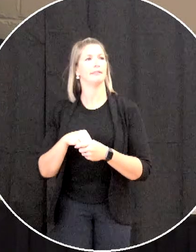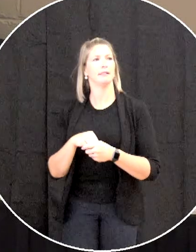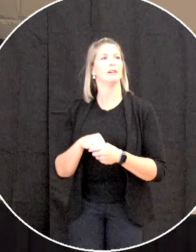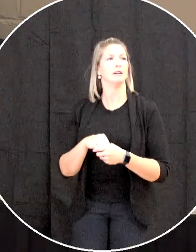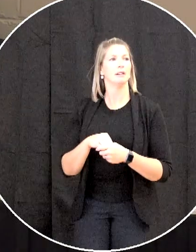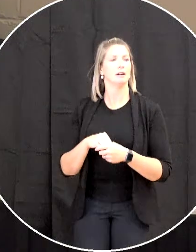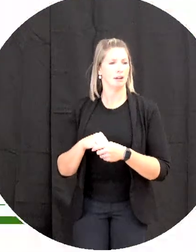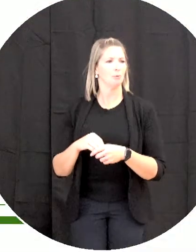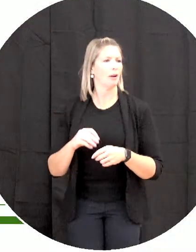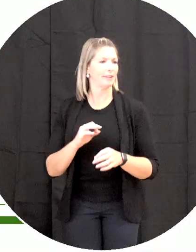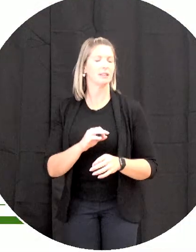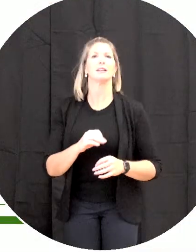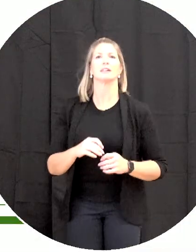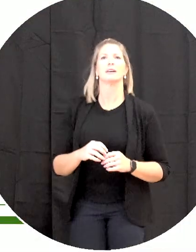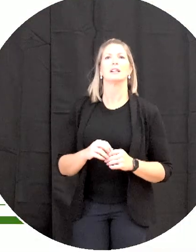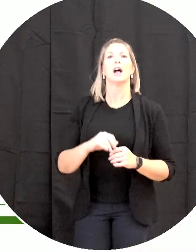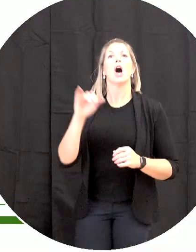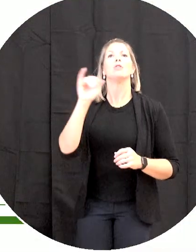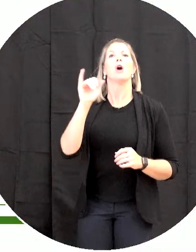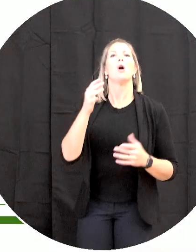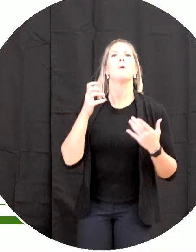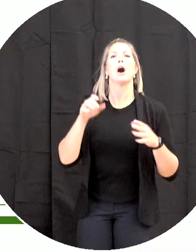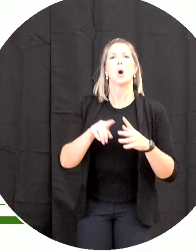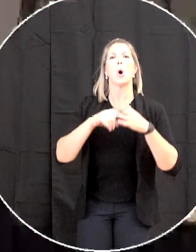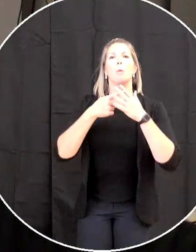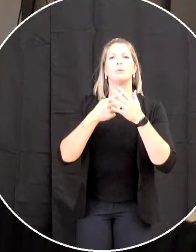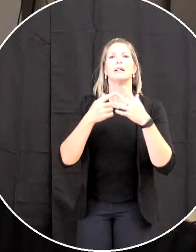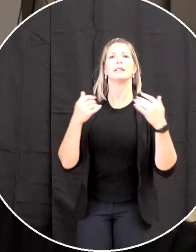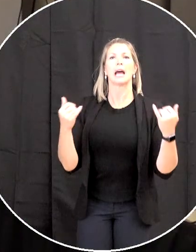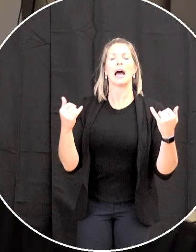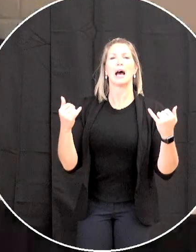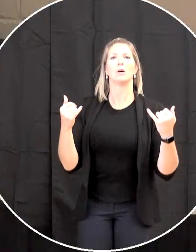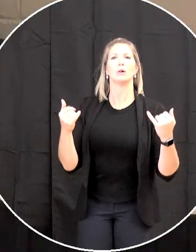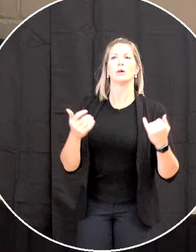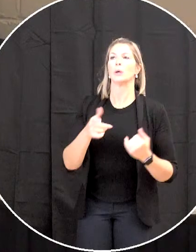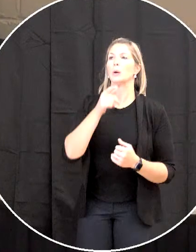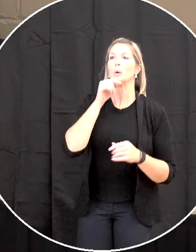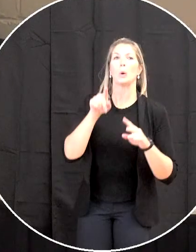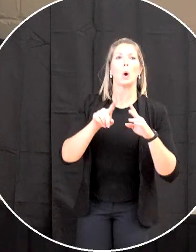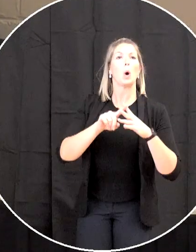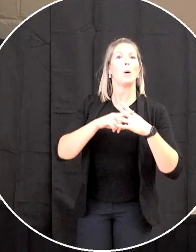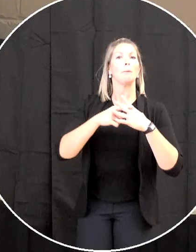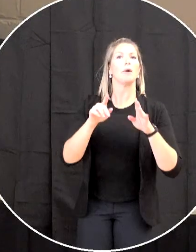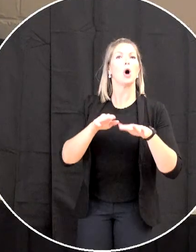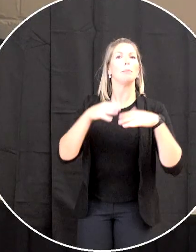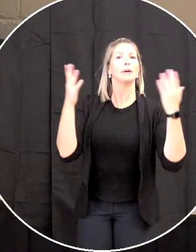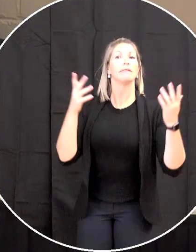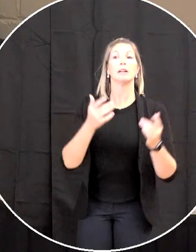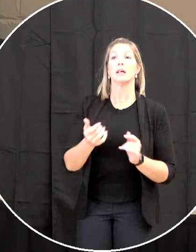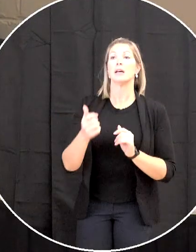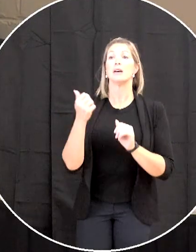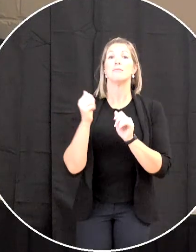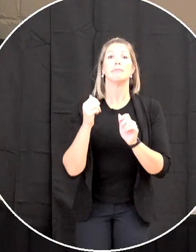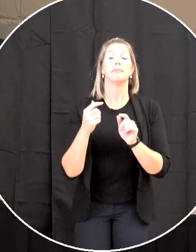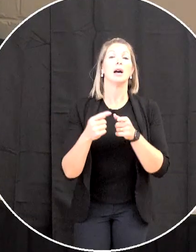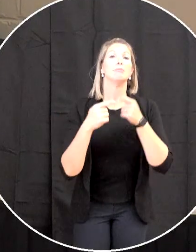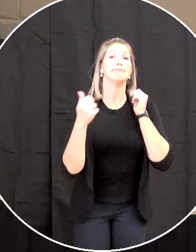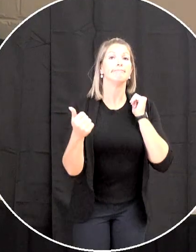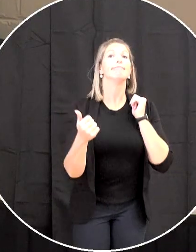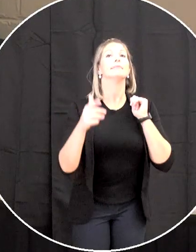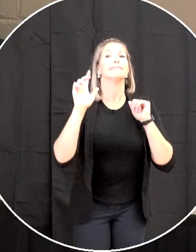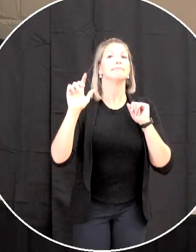moved by Peter, seconded by Wayne. All in favor? Those against?